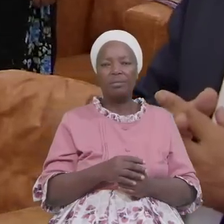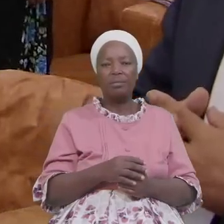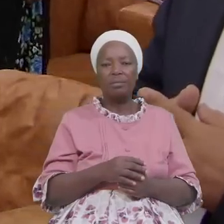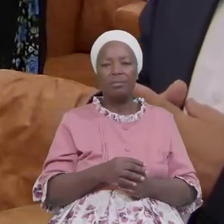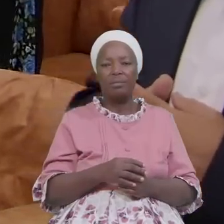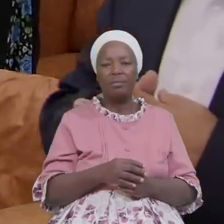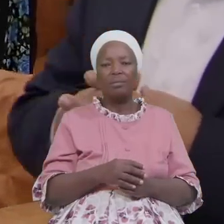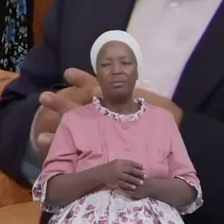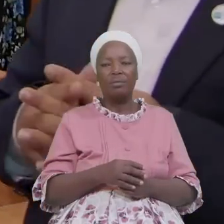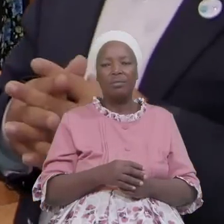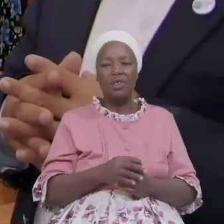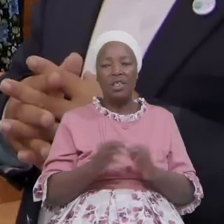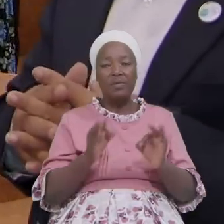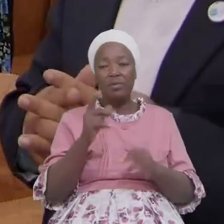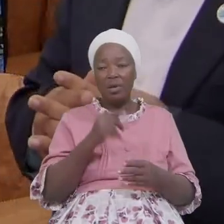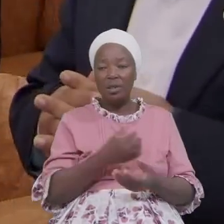If you are saved,